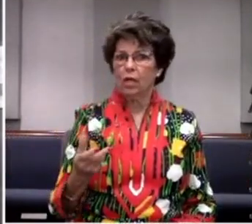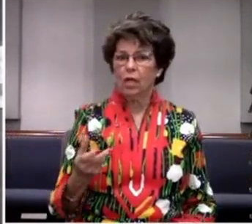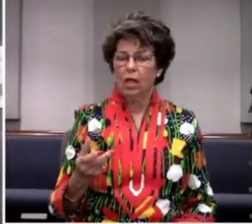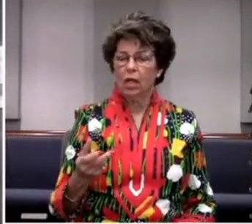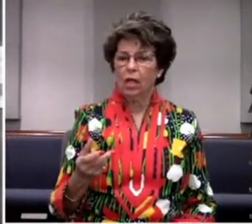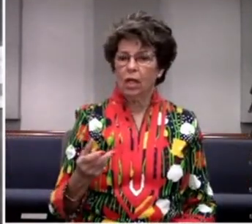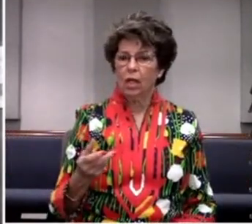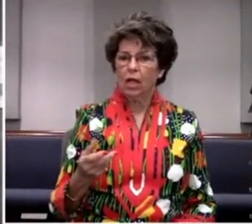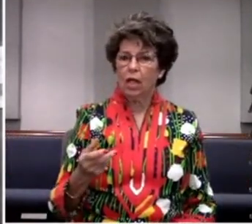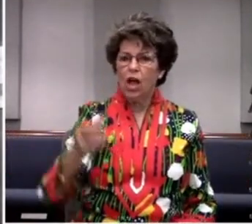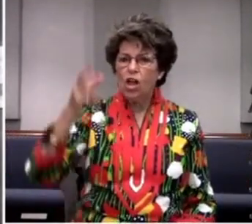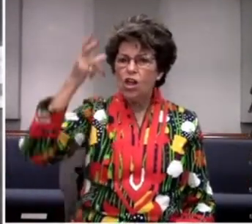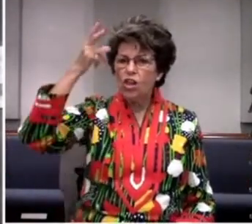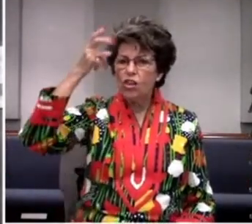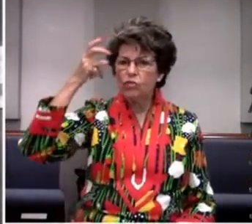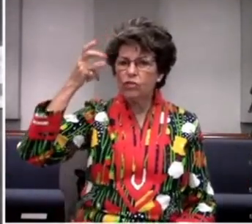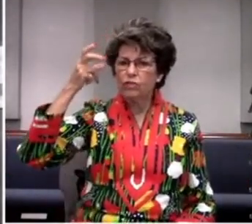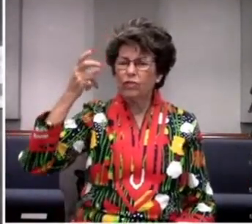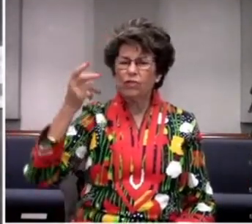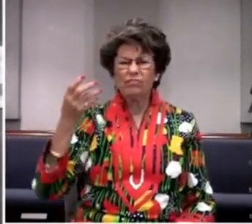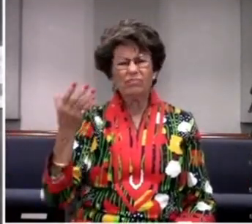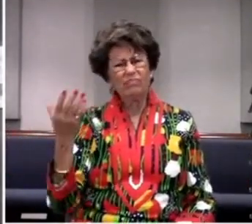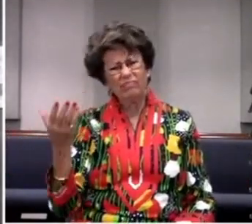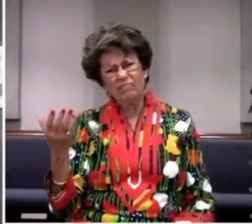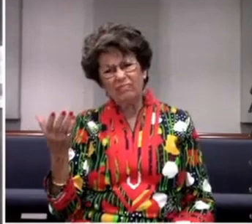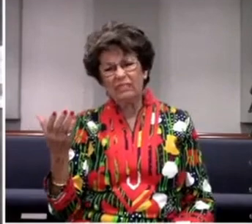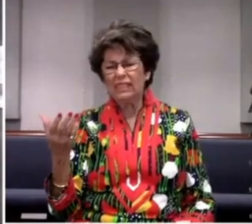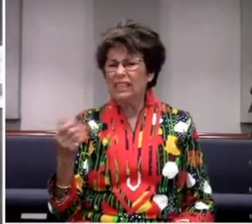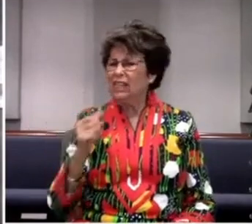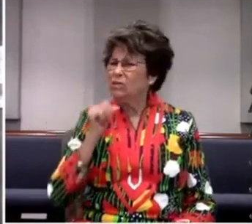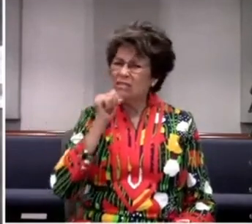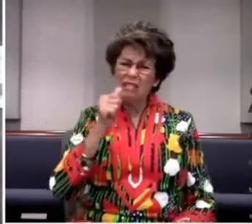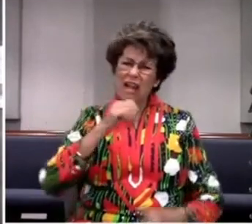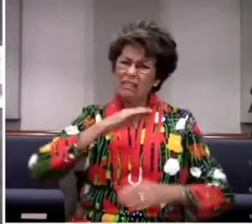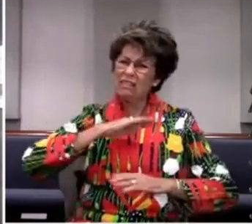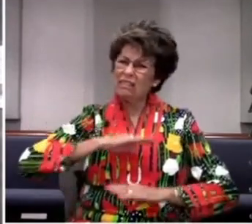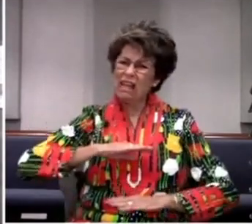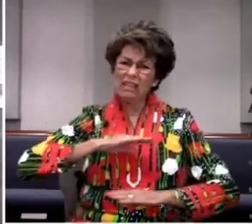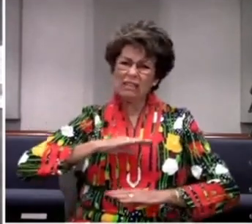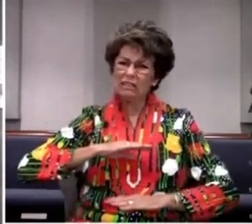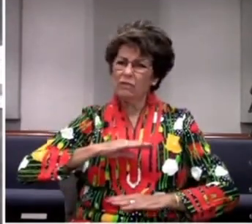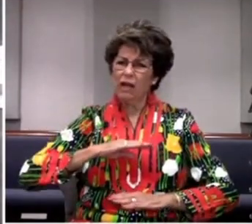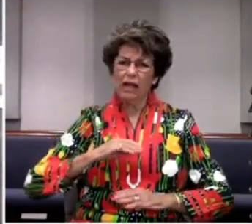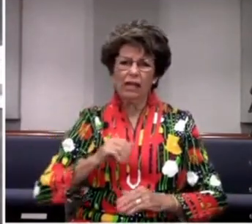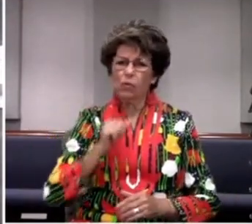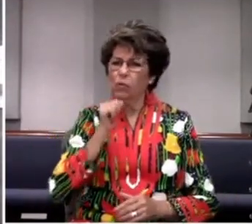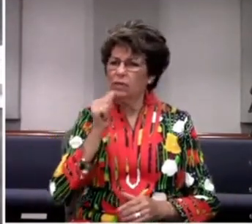but Lucifer wasn't satisfied with that.